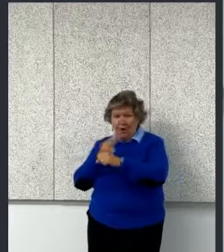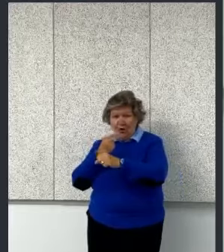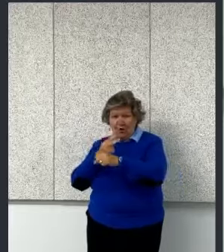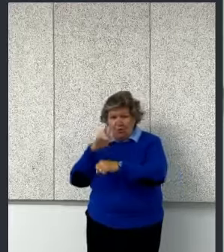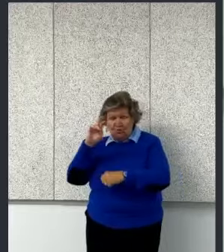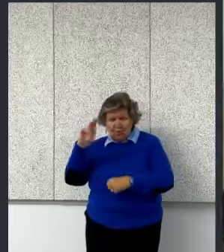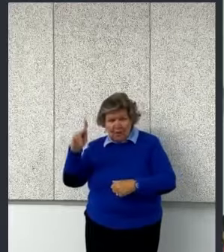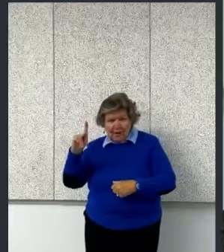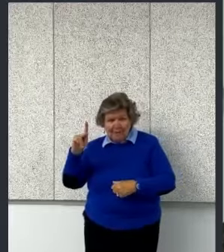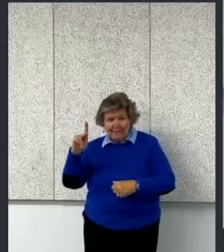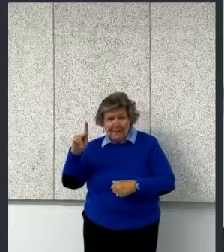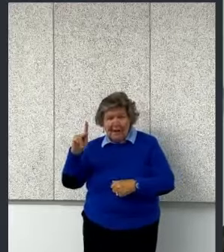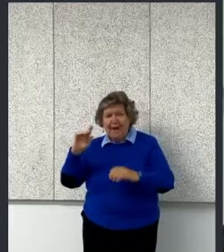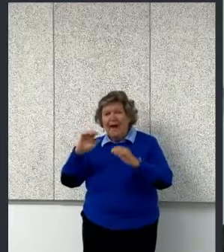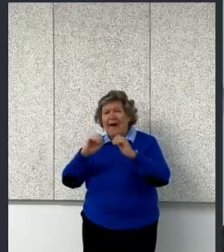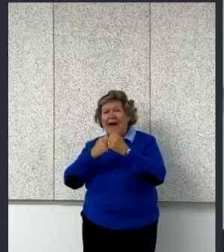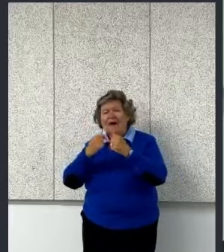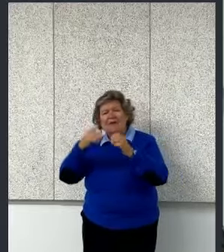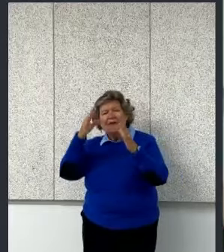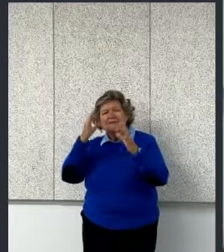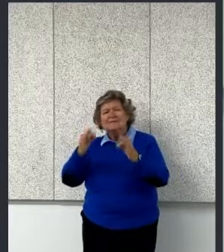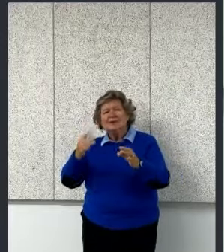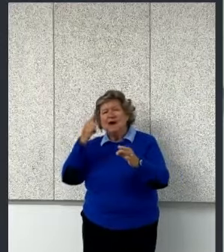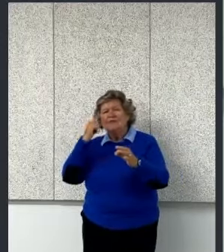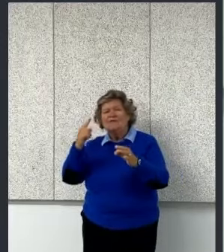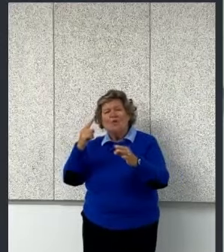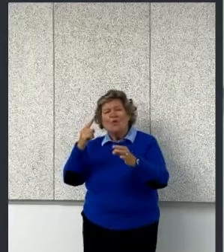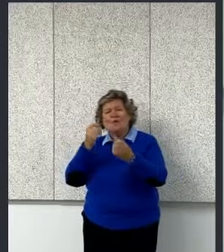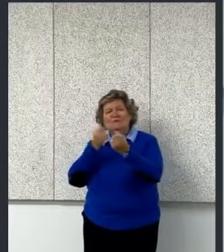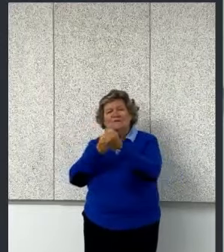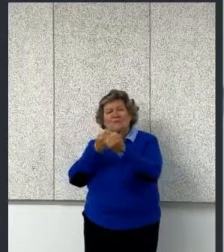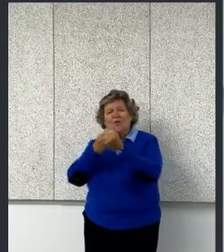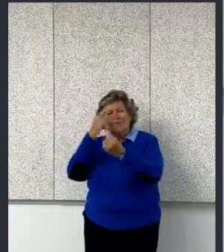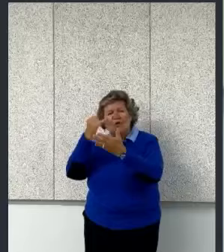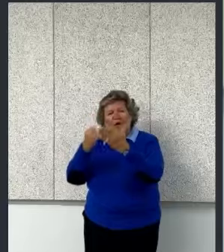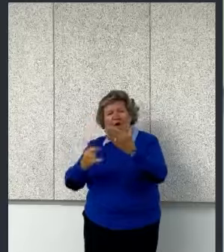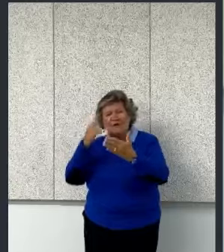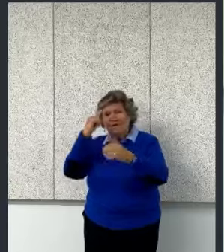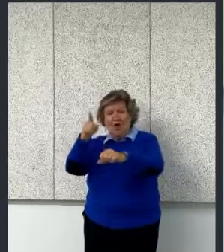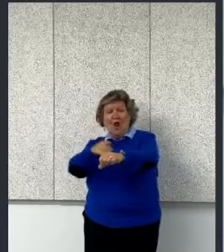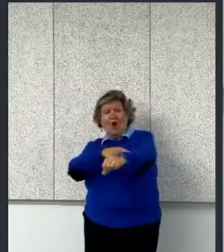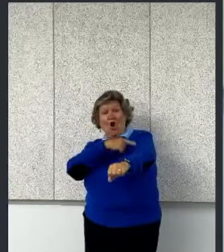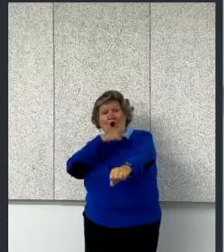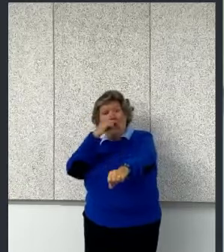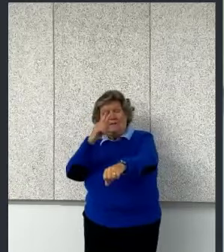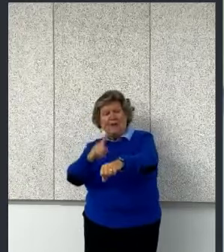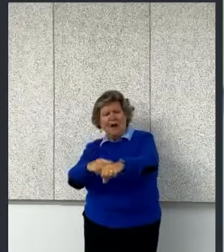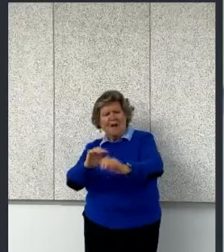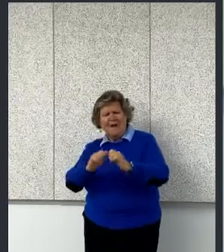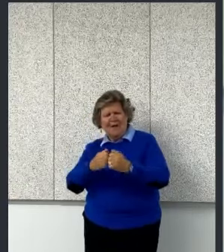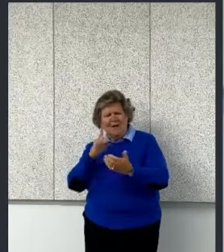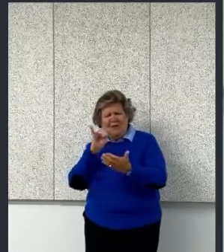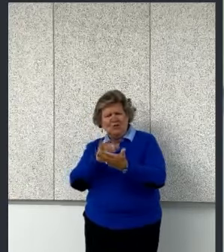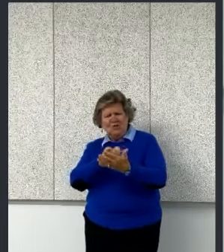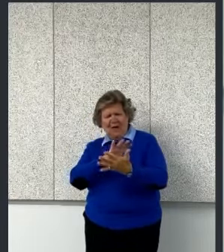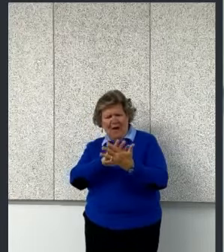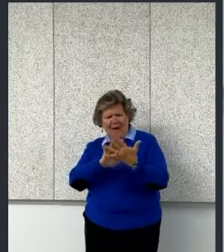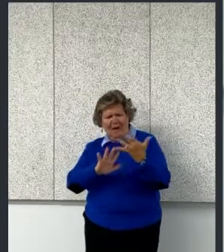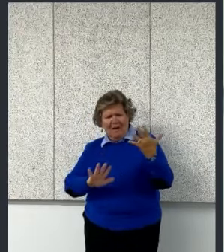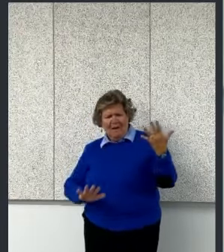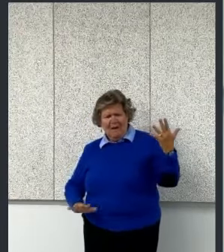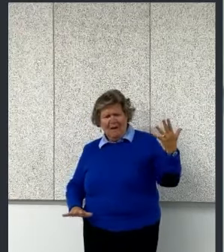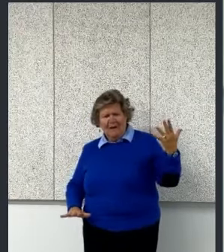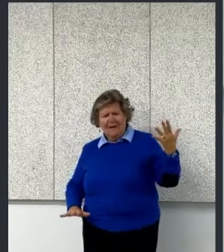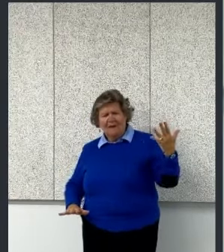providing really longitudinal support for artists versus like deep investment. You know, it's the same. There are so many ways